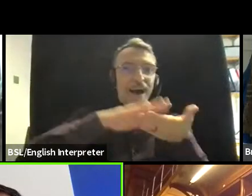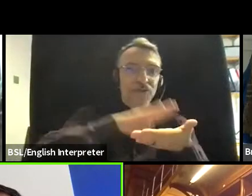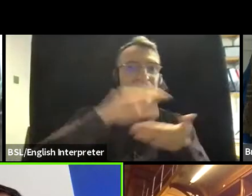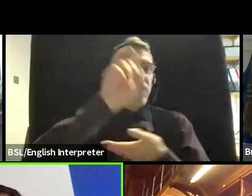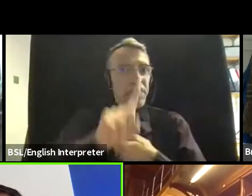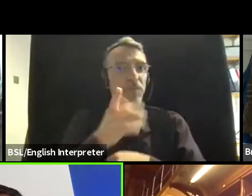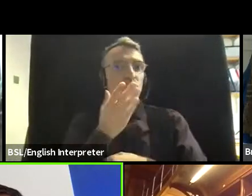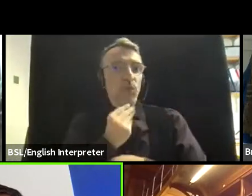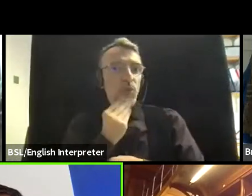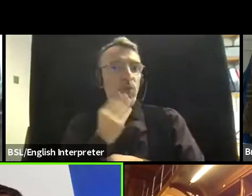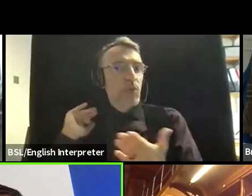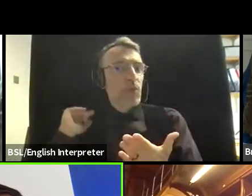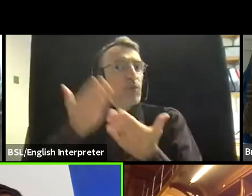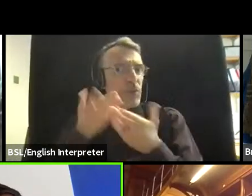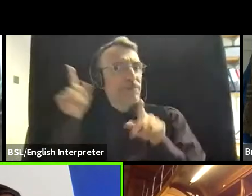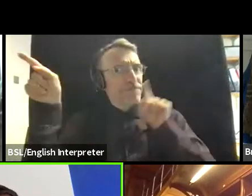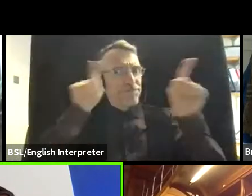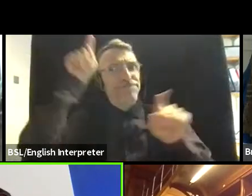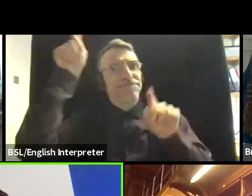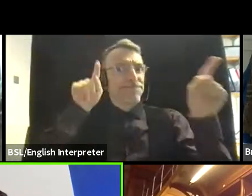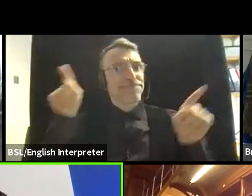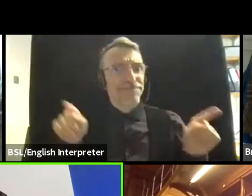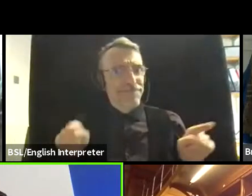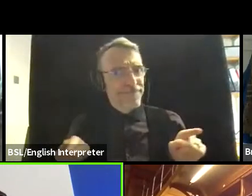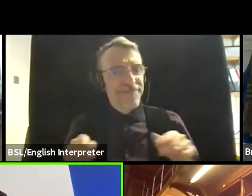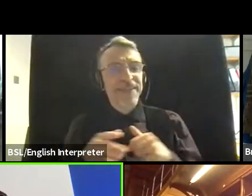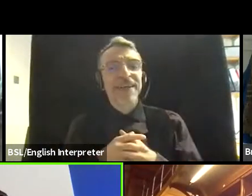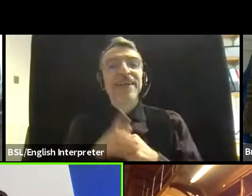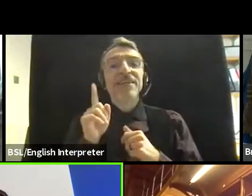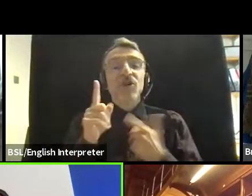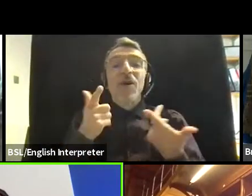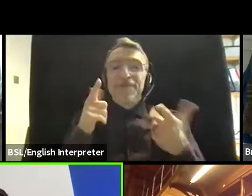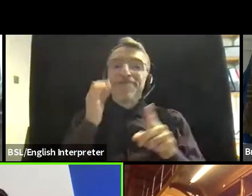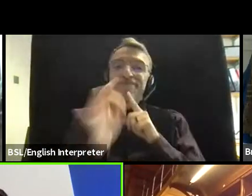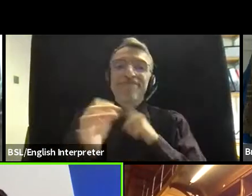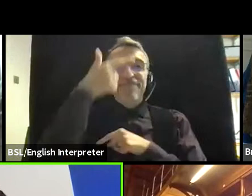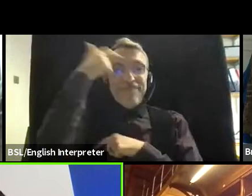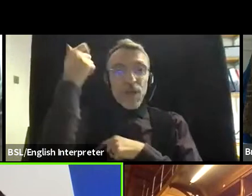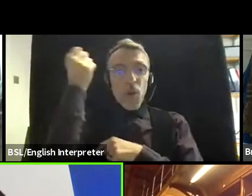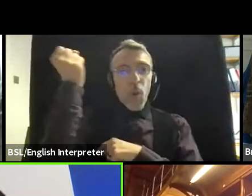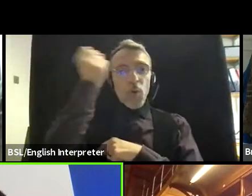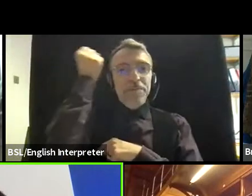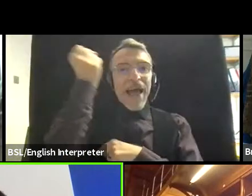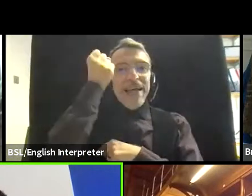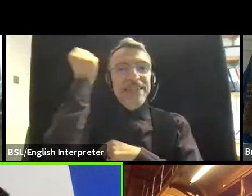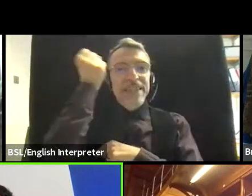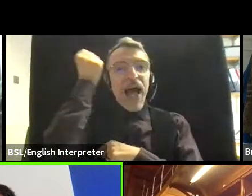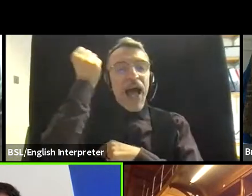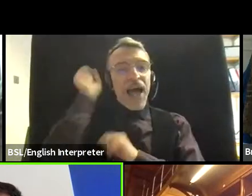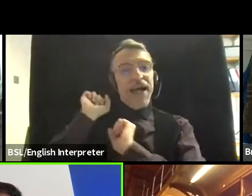people. And there is a specific understanding in Uzbekistan that